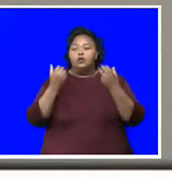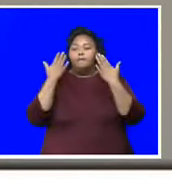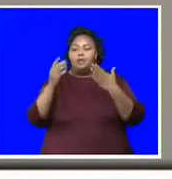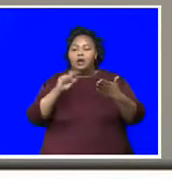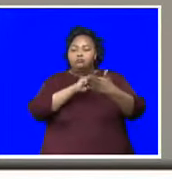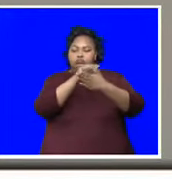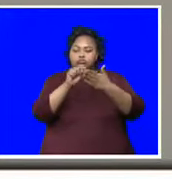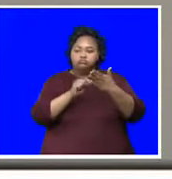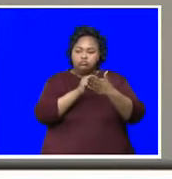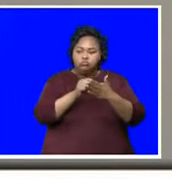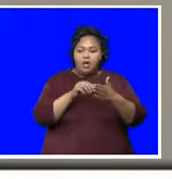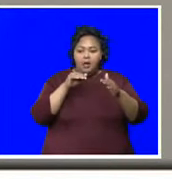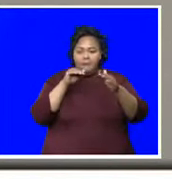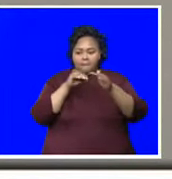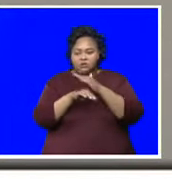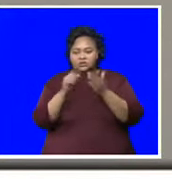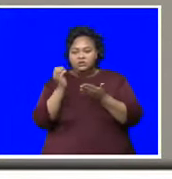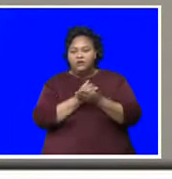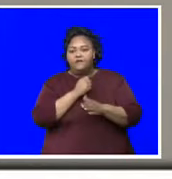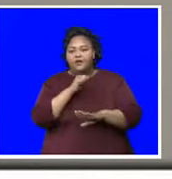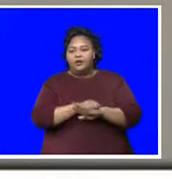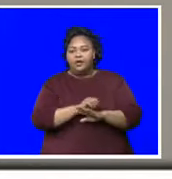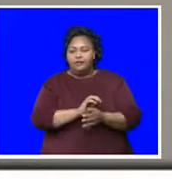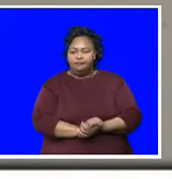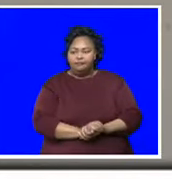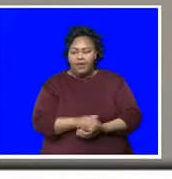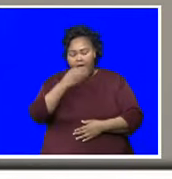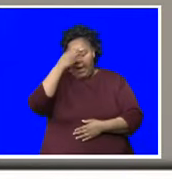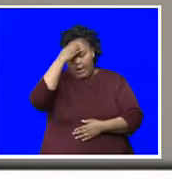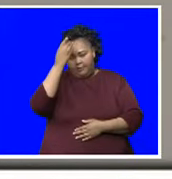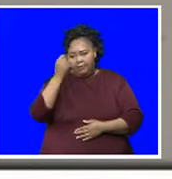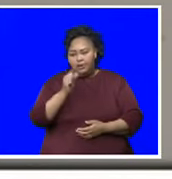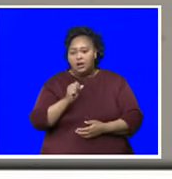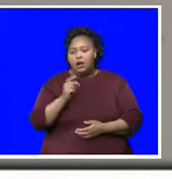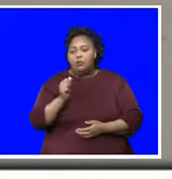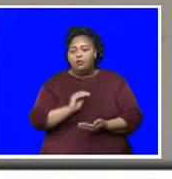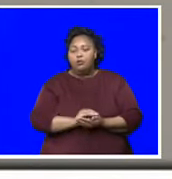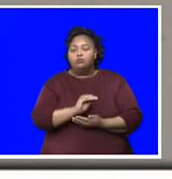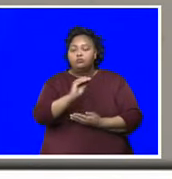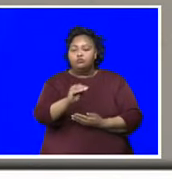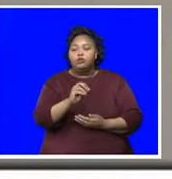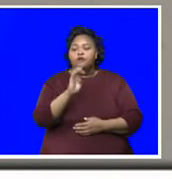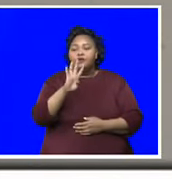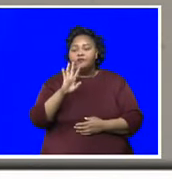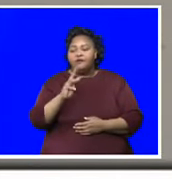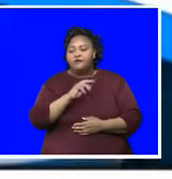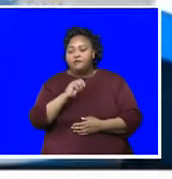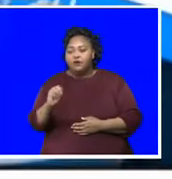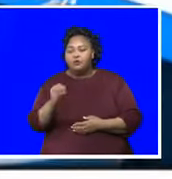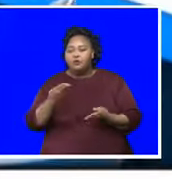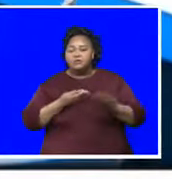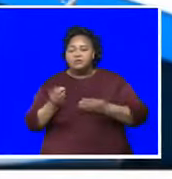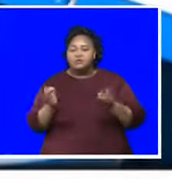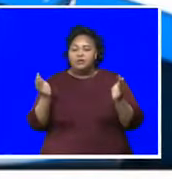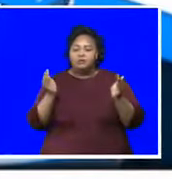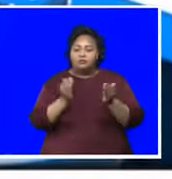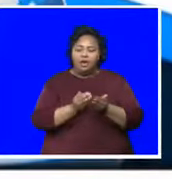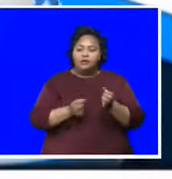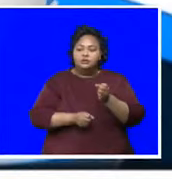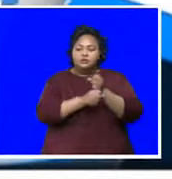government of Eswatini has disbursed over 40 million Malangeni under the 45 million SMEs revolving fund.